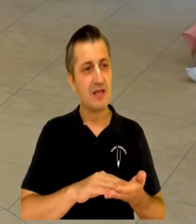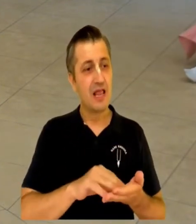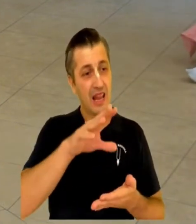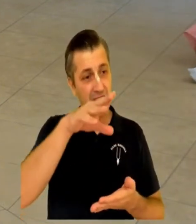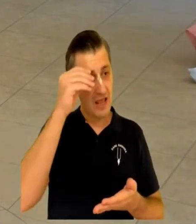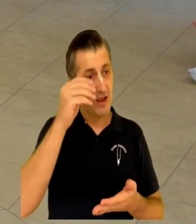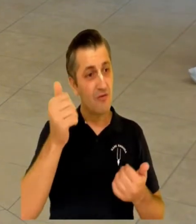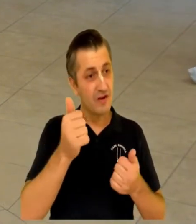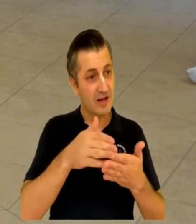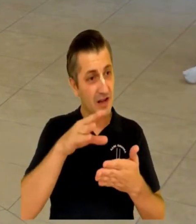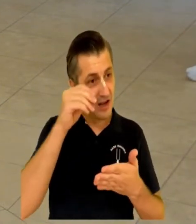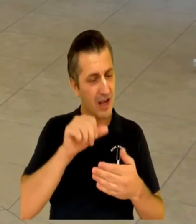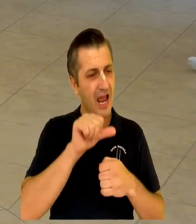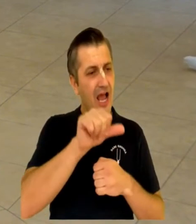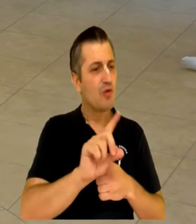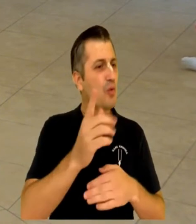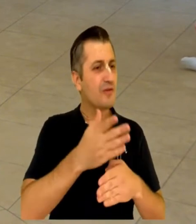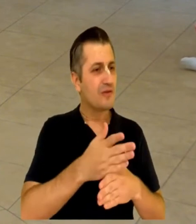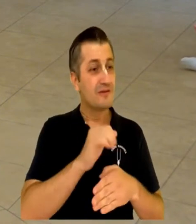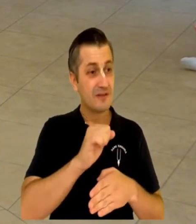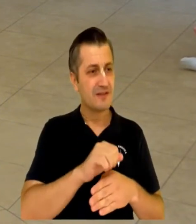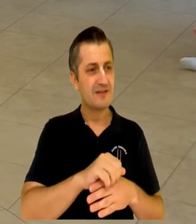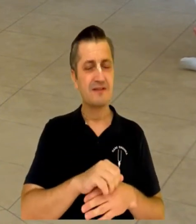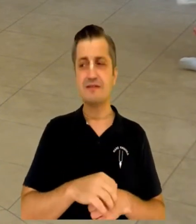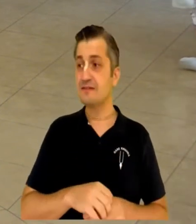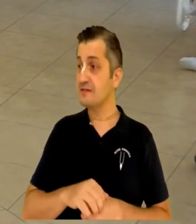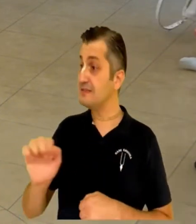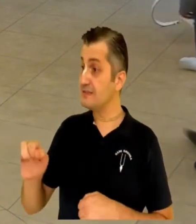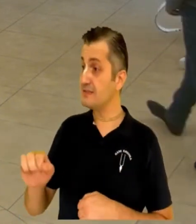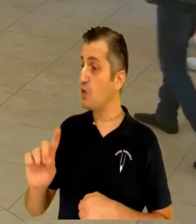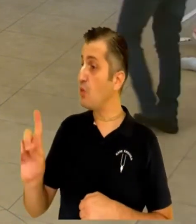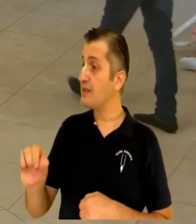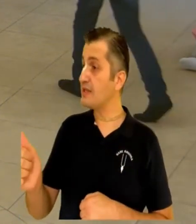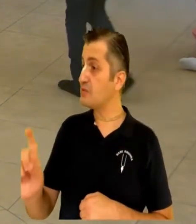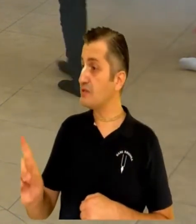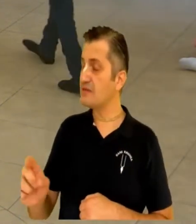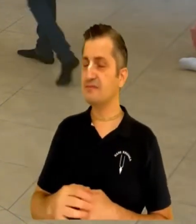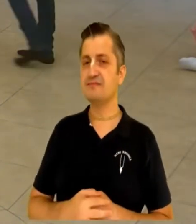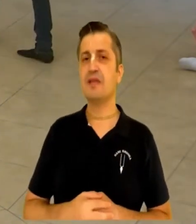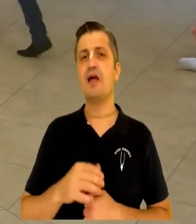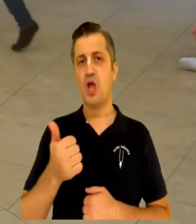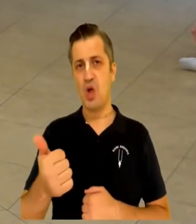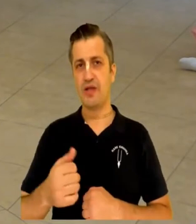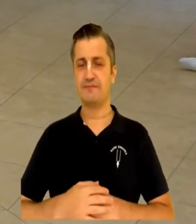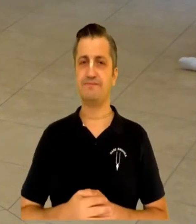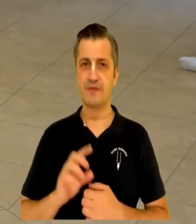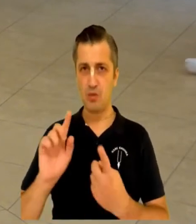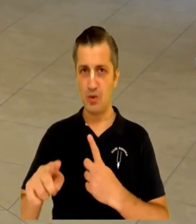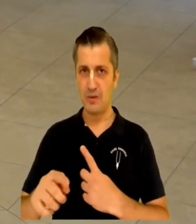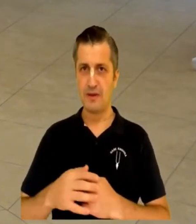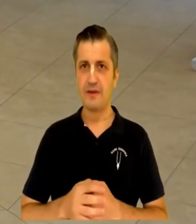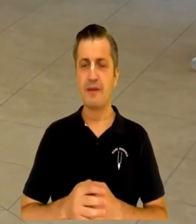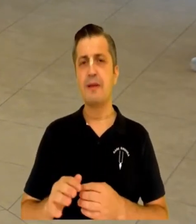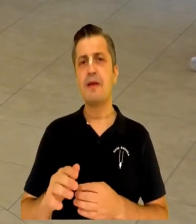Yeah, is that correct? What next? Yeah. Okay. we just want to be in a mental space